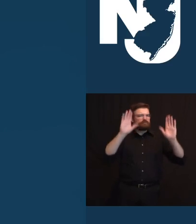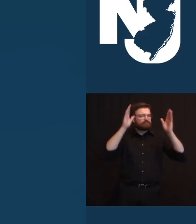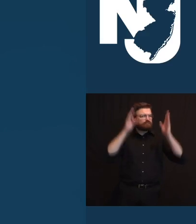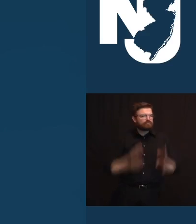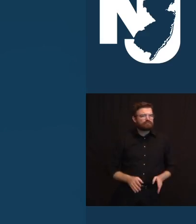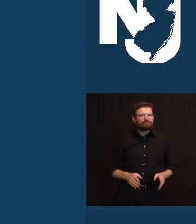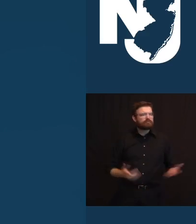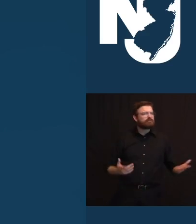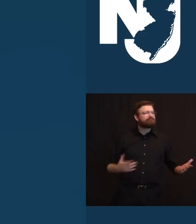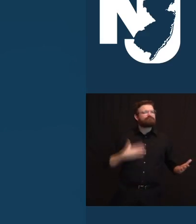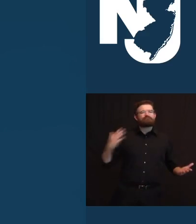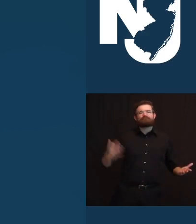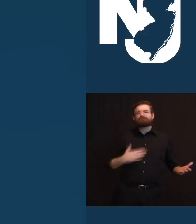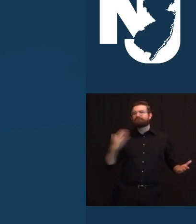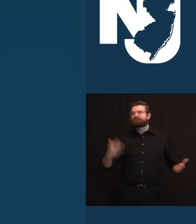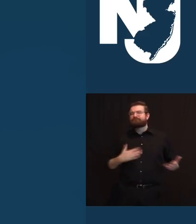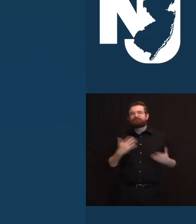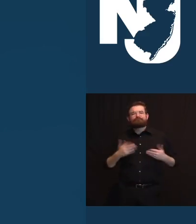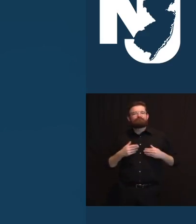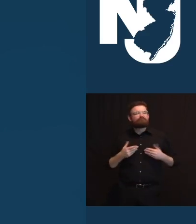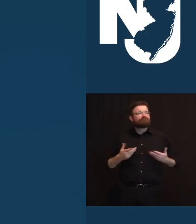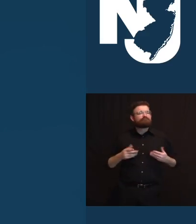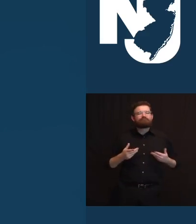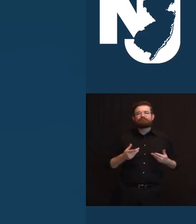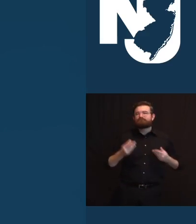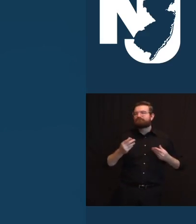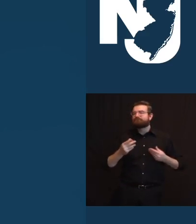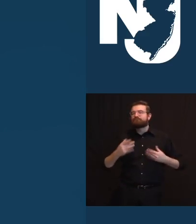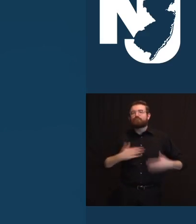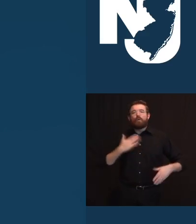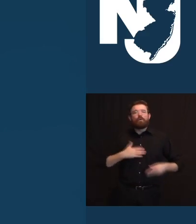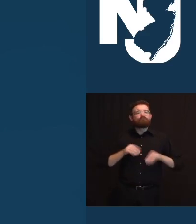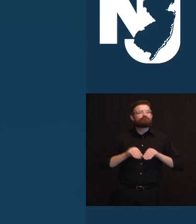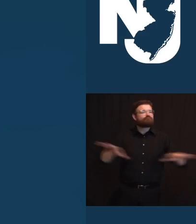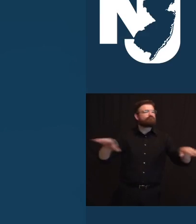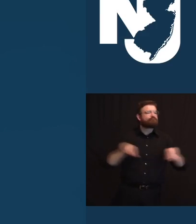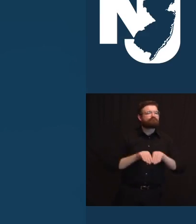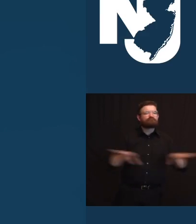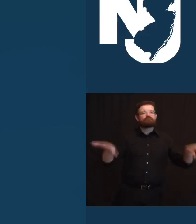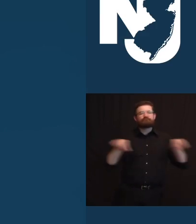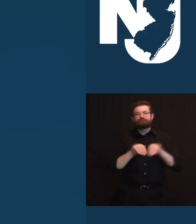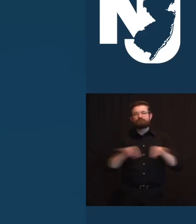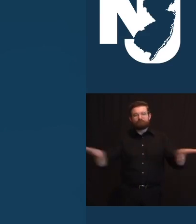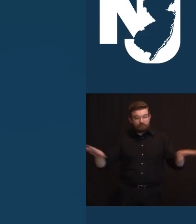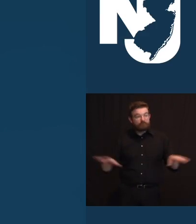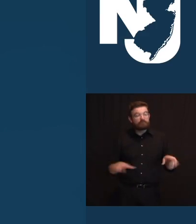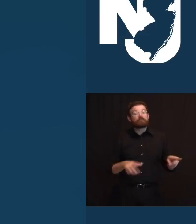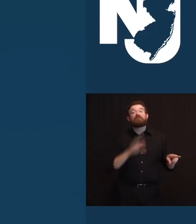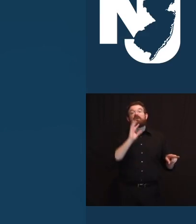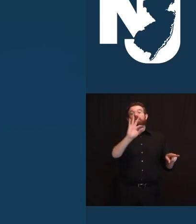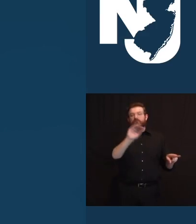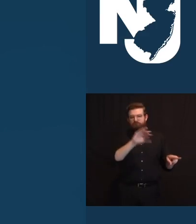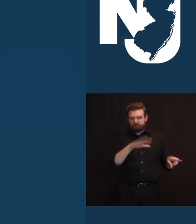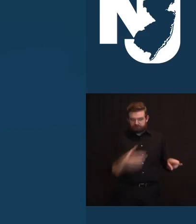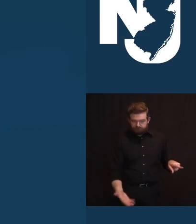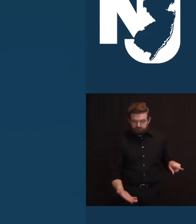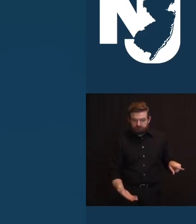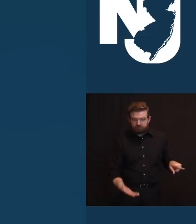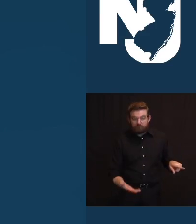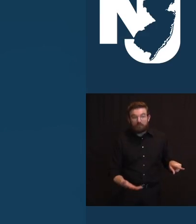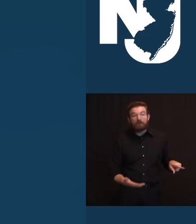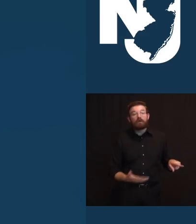zest with them. Irma was 90 years old. Irma is now reunited with her beloved husband, Sisto,